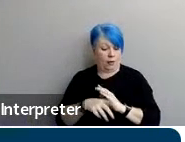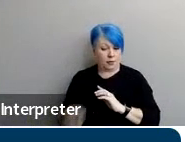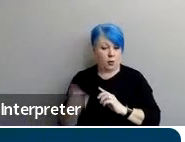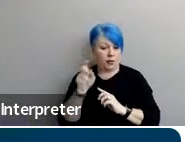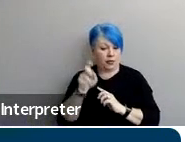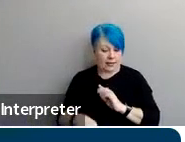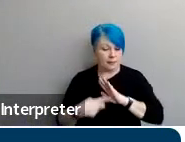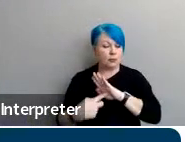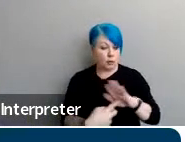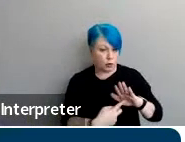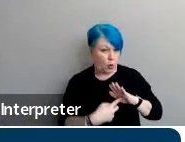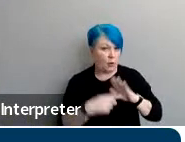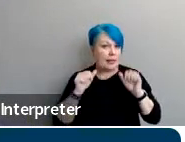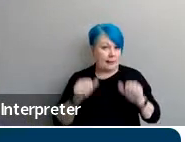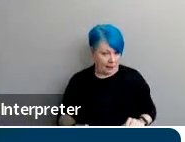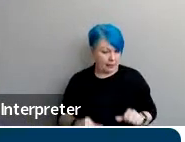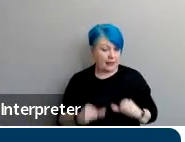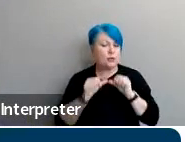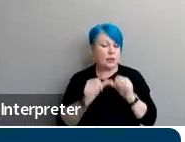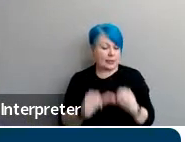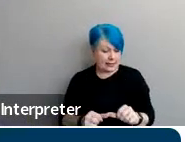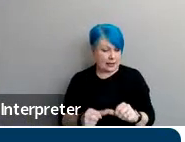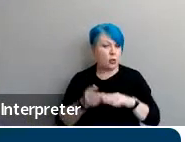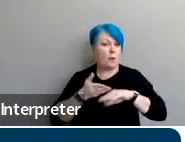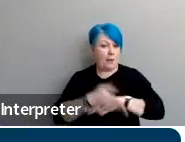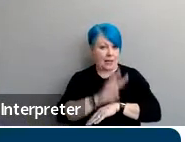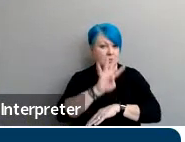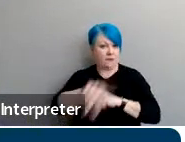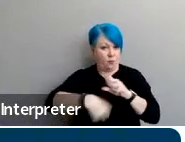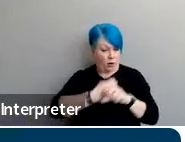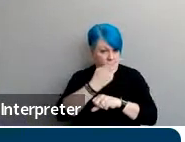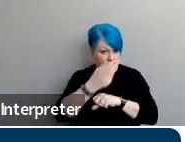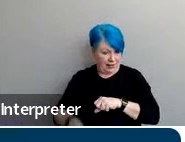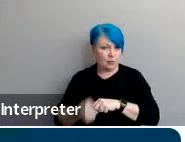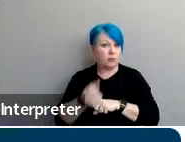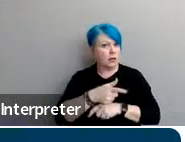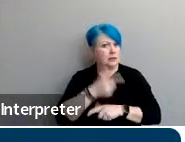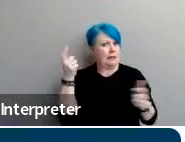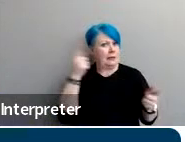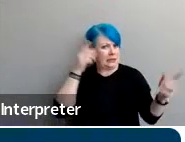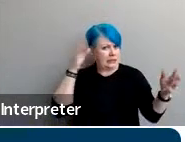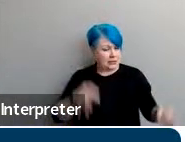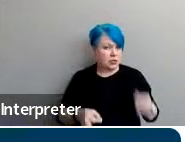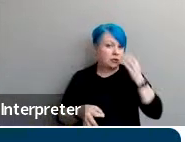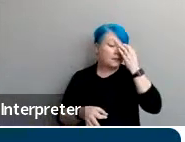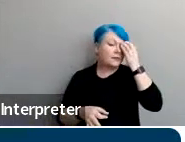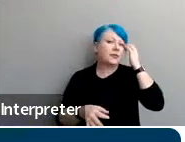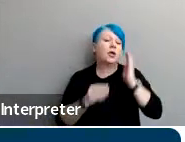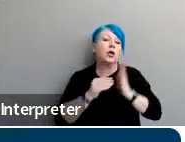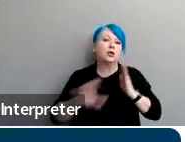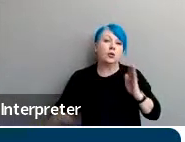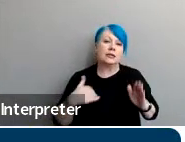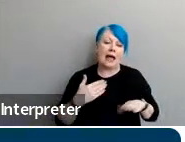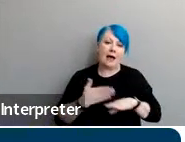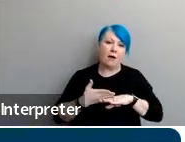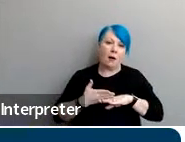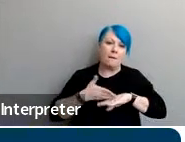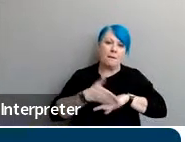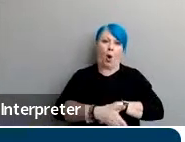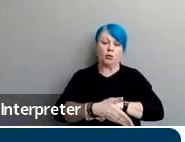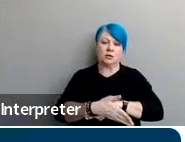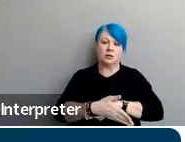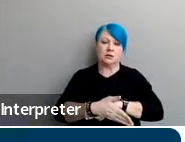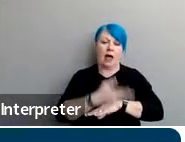continuing on beyond those 4 years of high school. So that's a big decision for a team to make. Students have post-secondary goals related